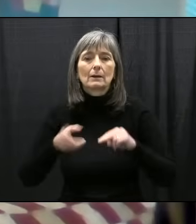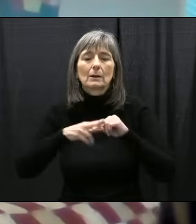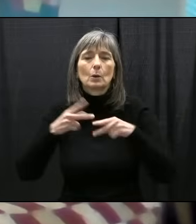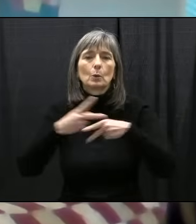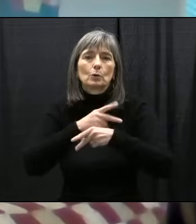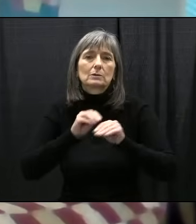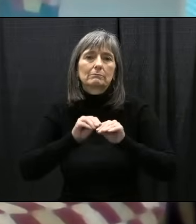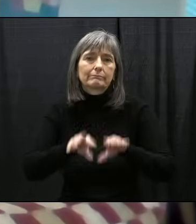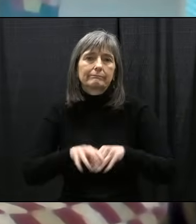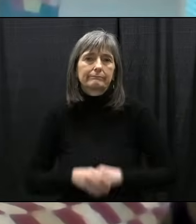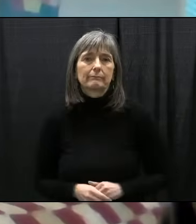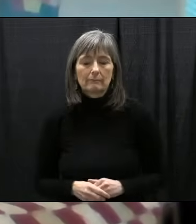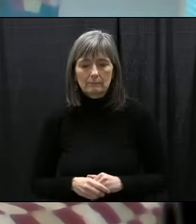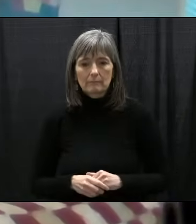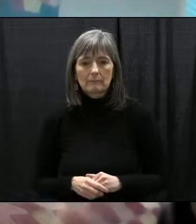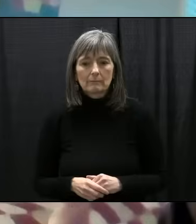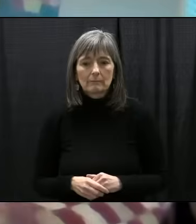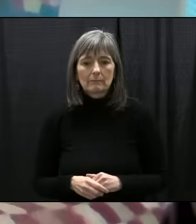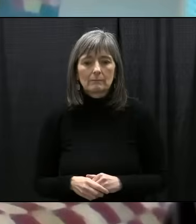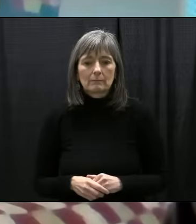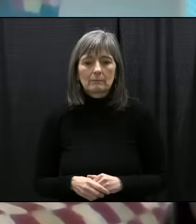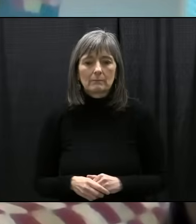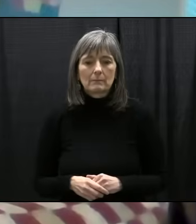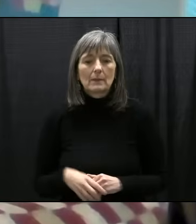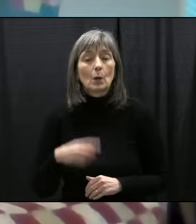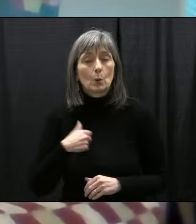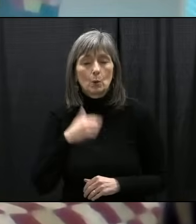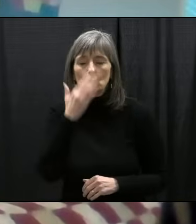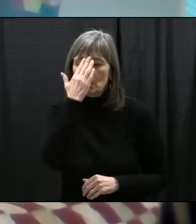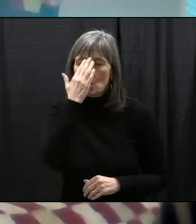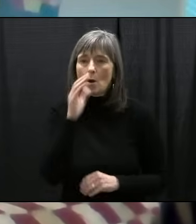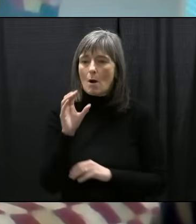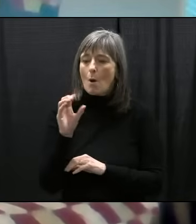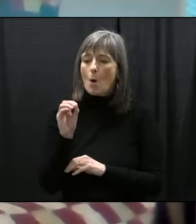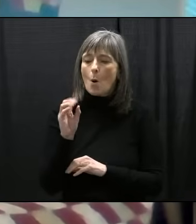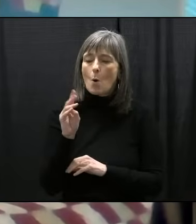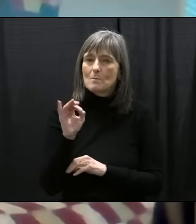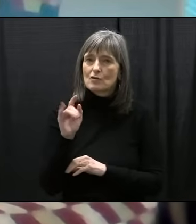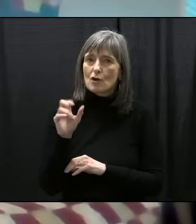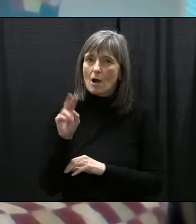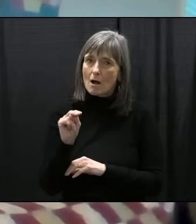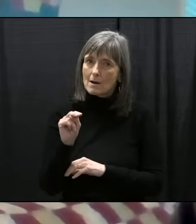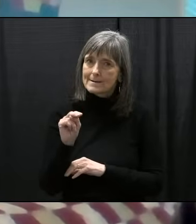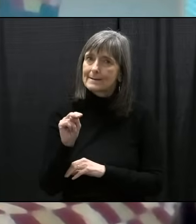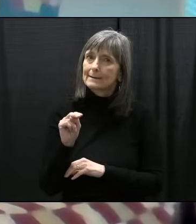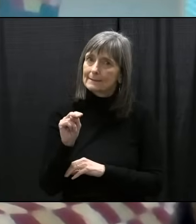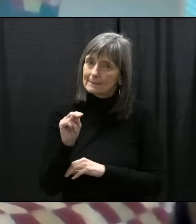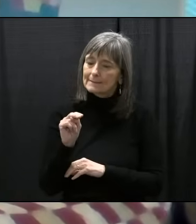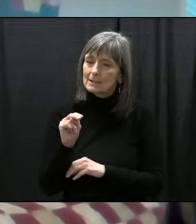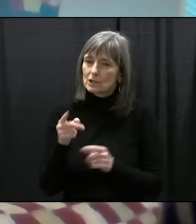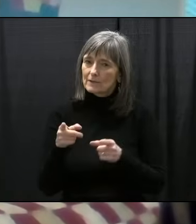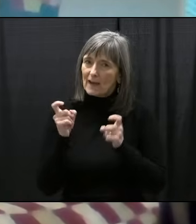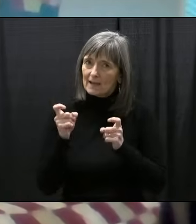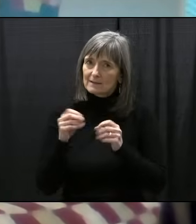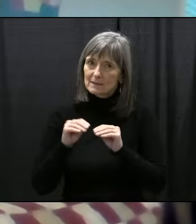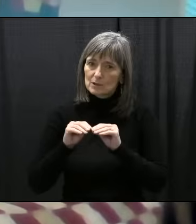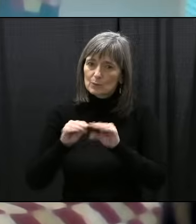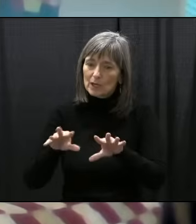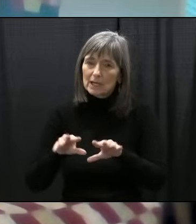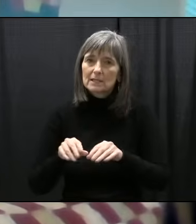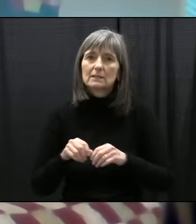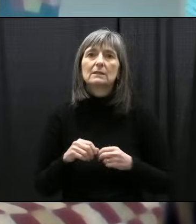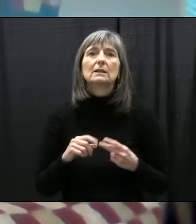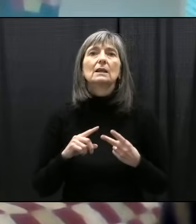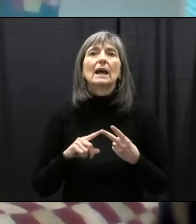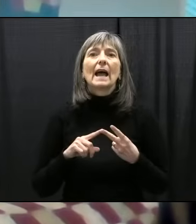risk again. So we know that this variant spreads very quickly. It seems to have a shorter incubation period than